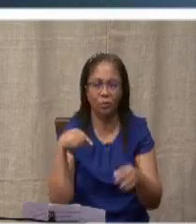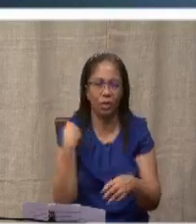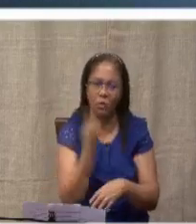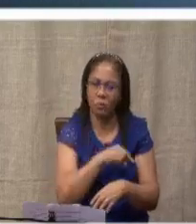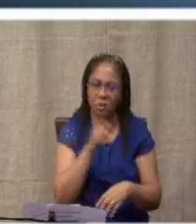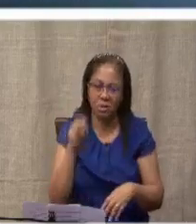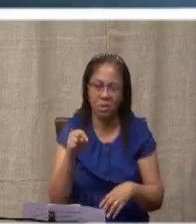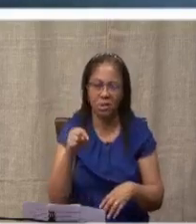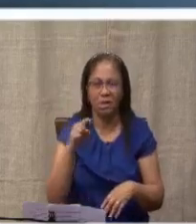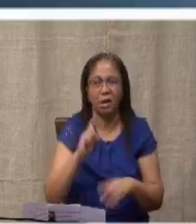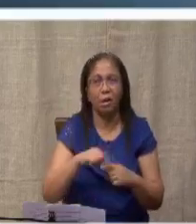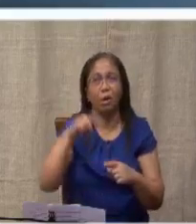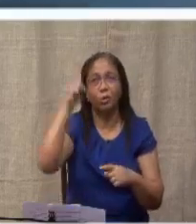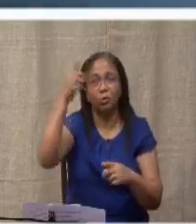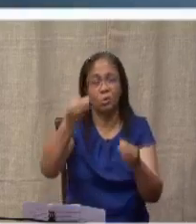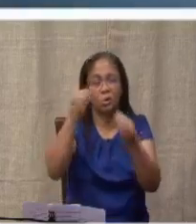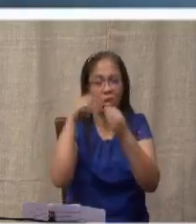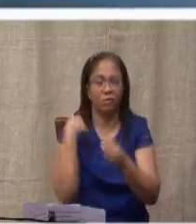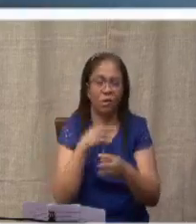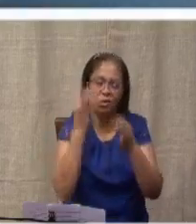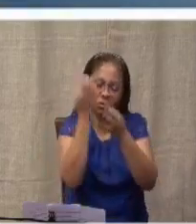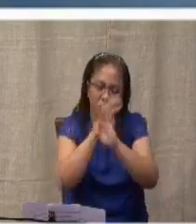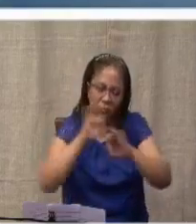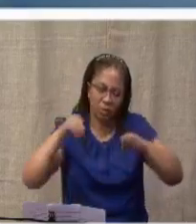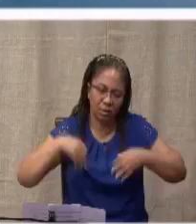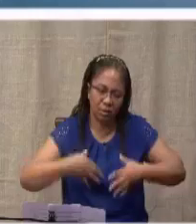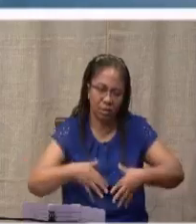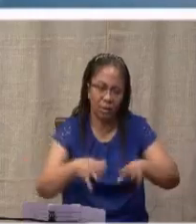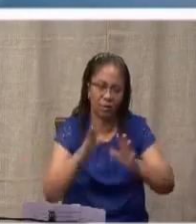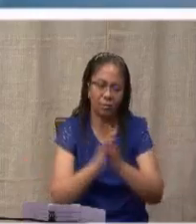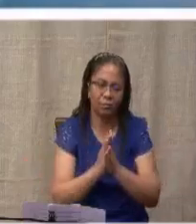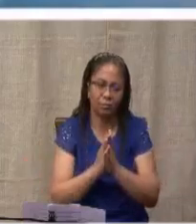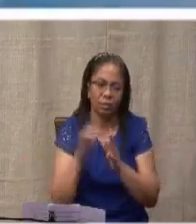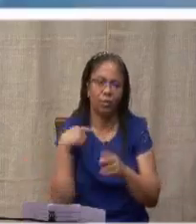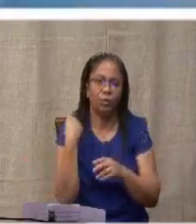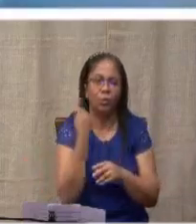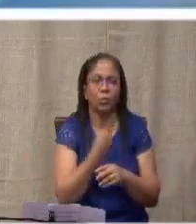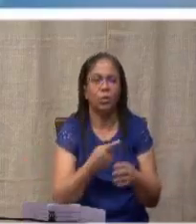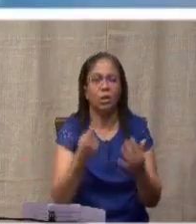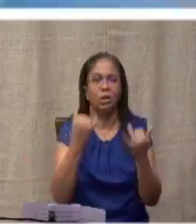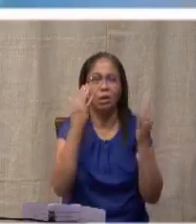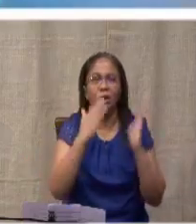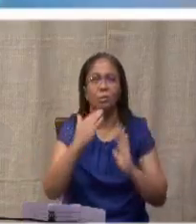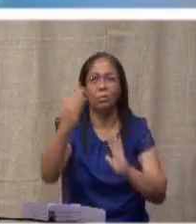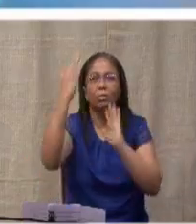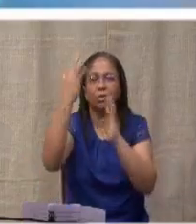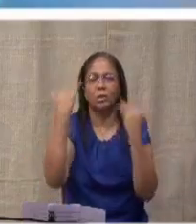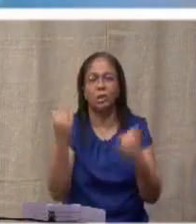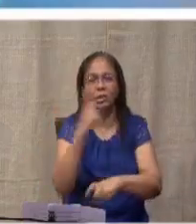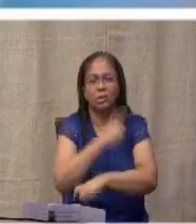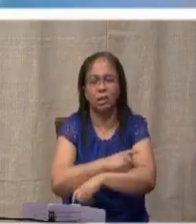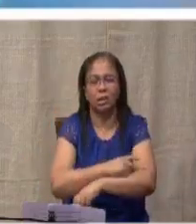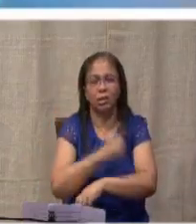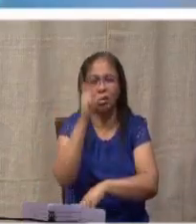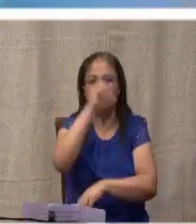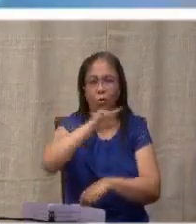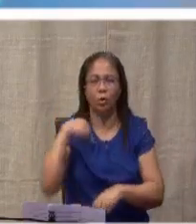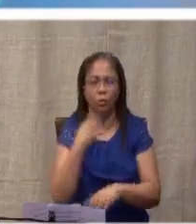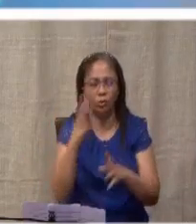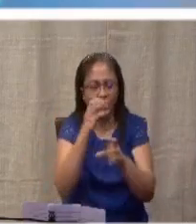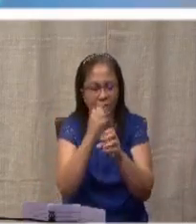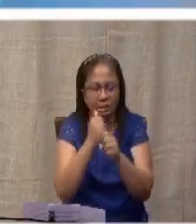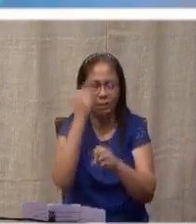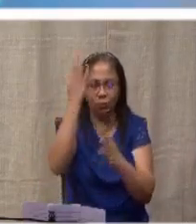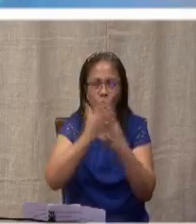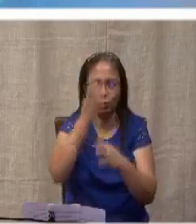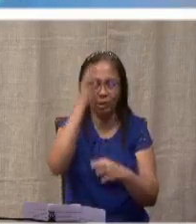you pour it out so lavishly and so abundantly oh god we come this day we know that we have received you in the blessed